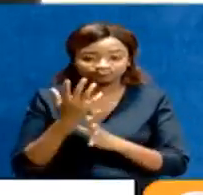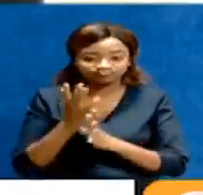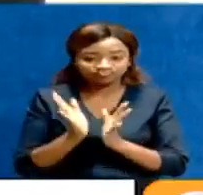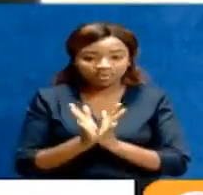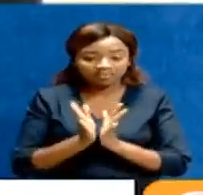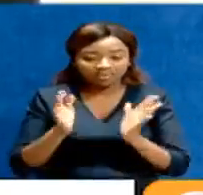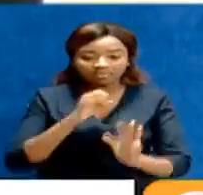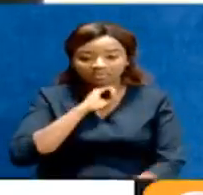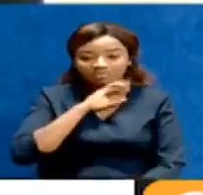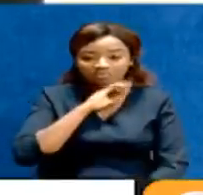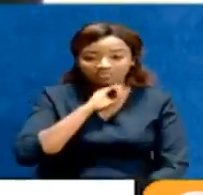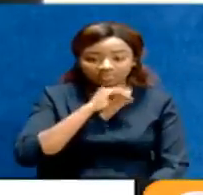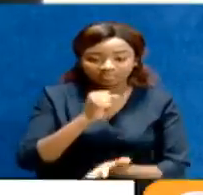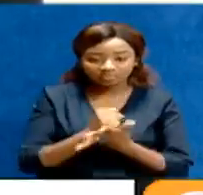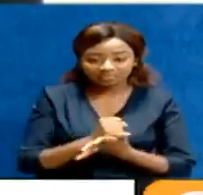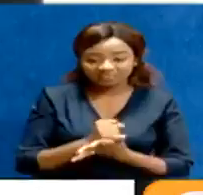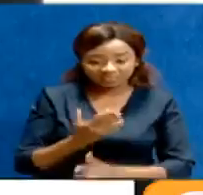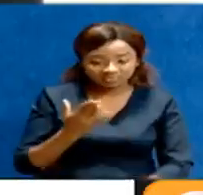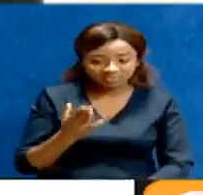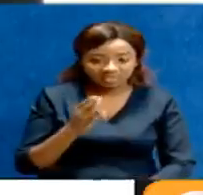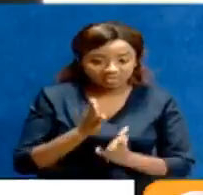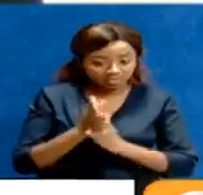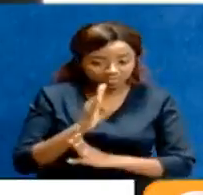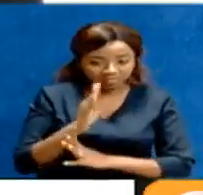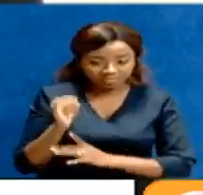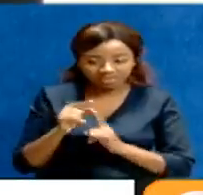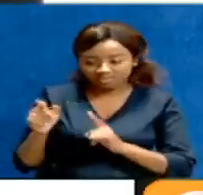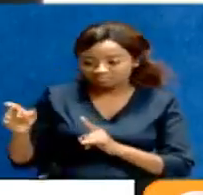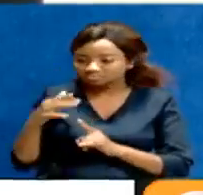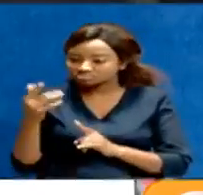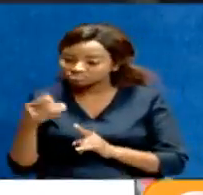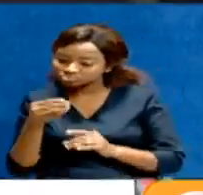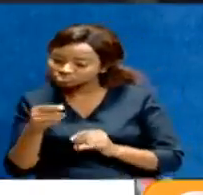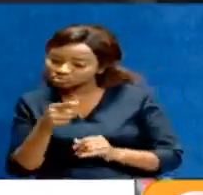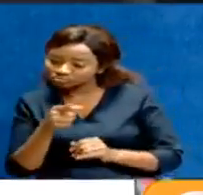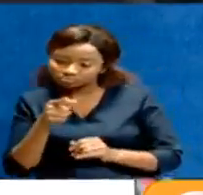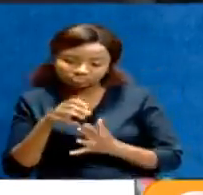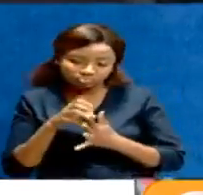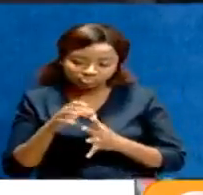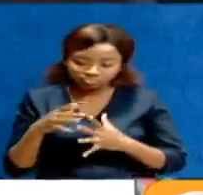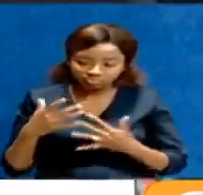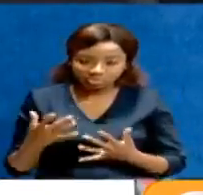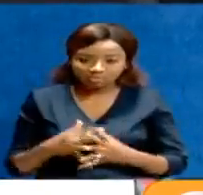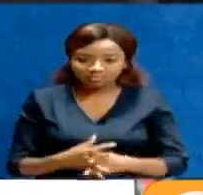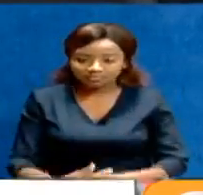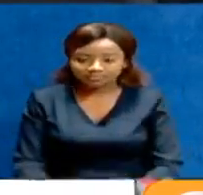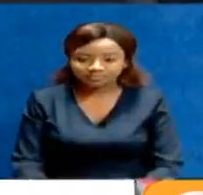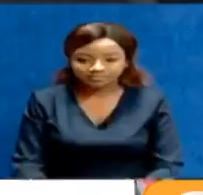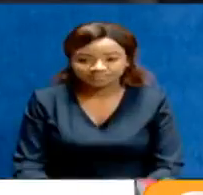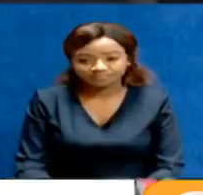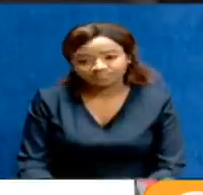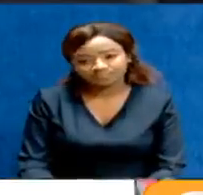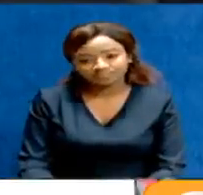likiendelea kuzua hisia, tume hiyo ilitaka kujua jinsi Nderi angekabiliana na swala hilo, haswa uhuru wa mahakama. The